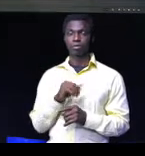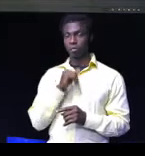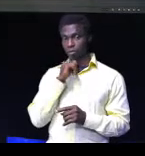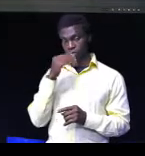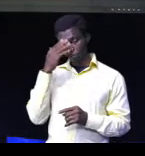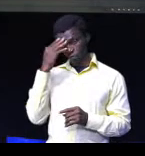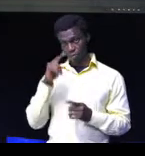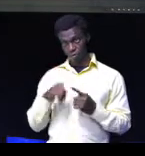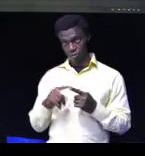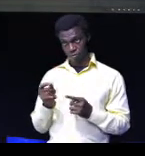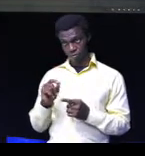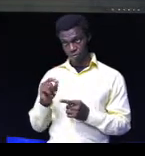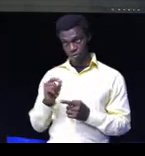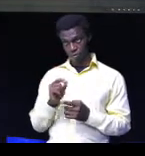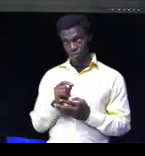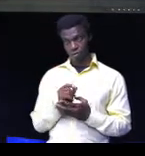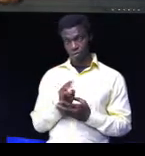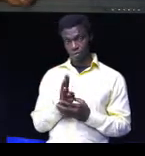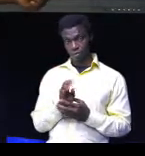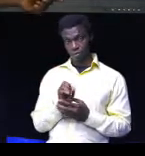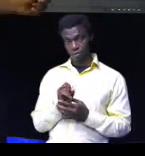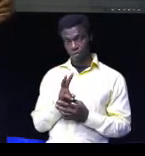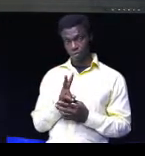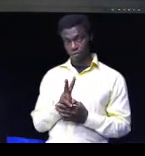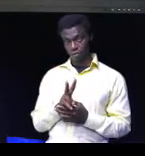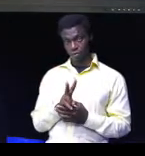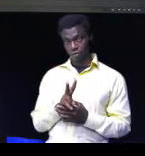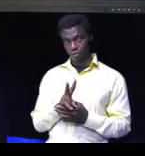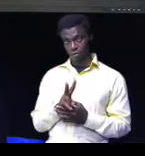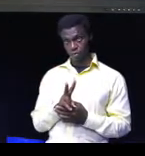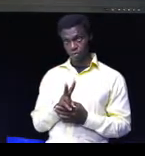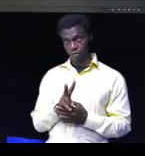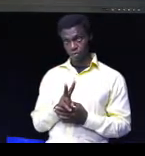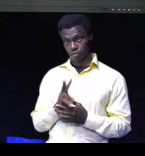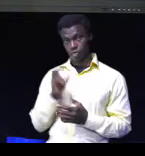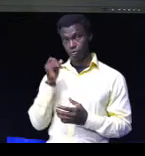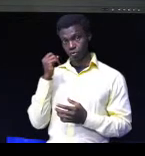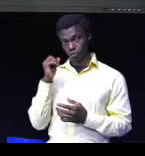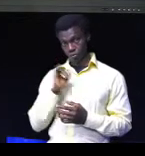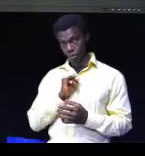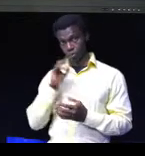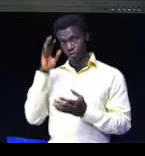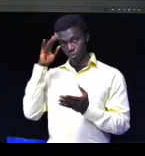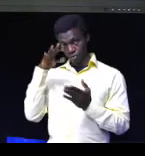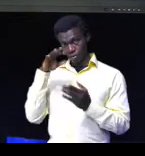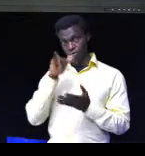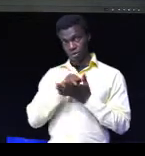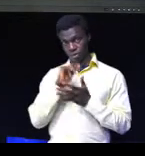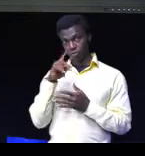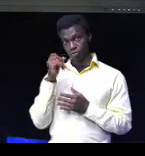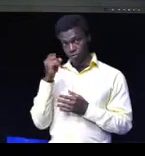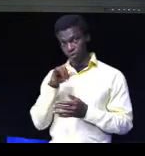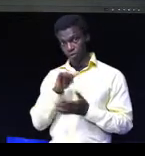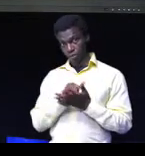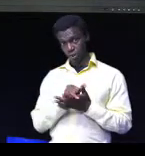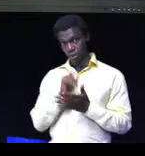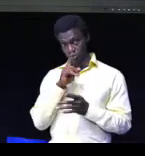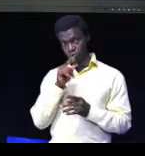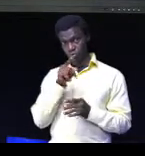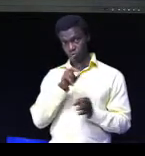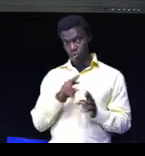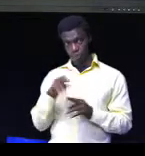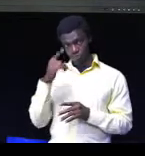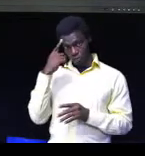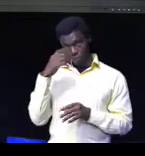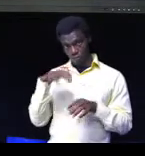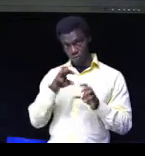11001, not forgetting to write base 2. I hope that you understand that. Now I'm sure you're